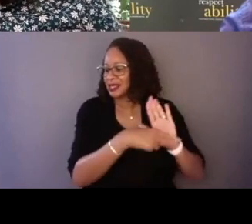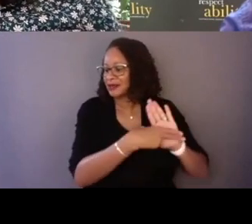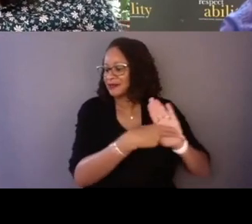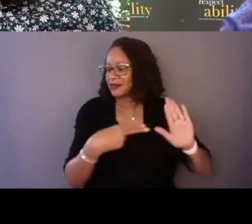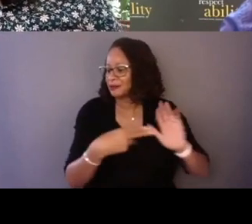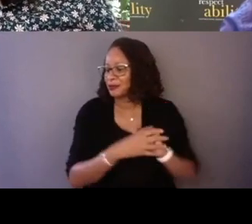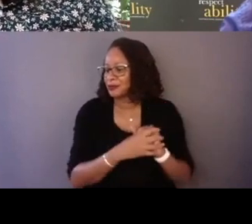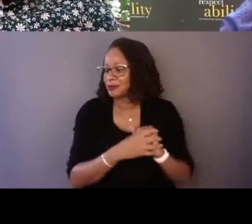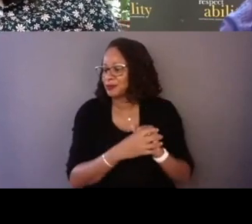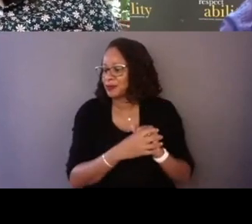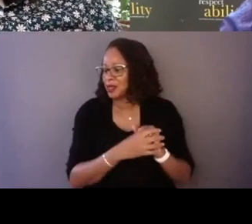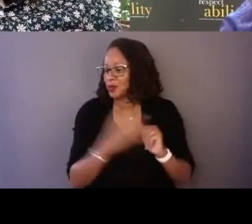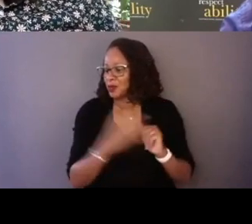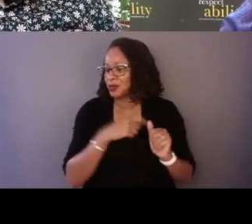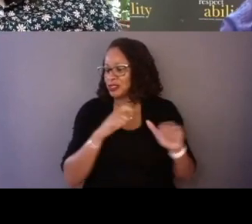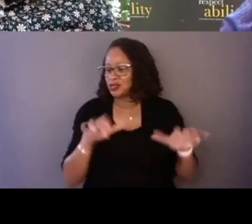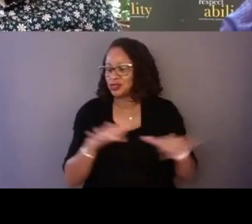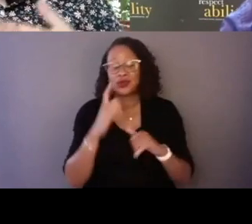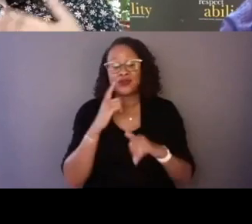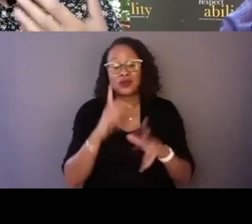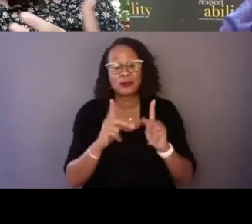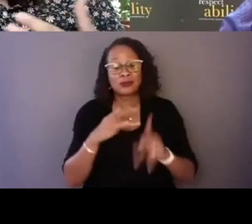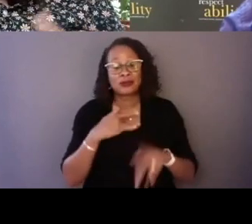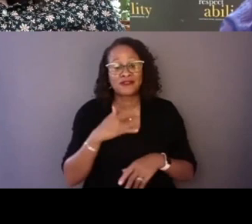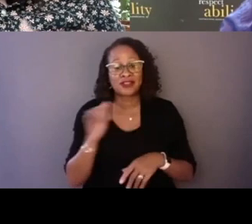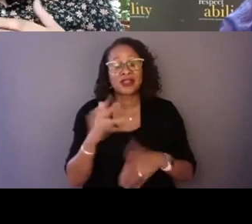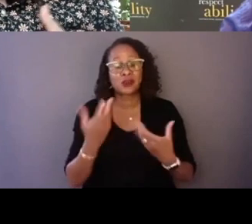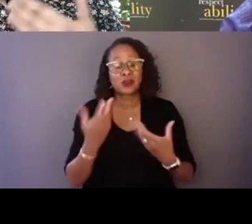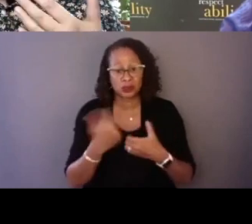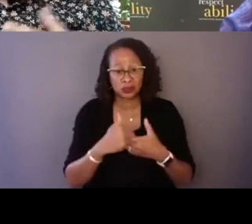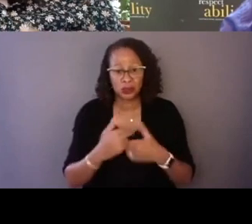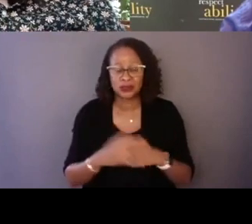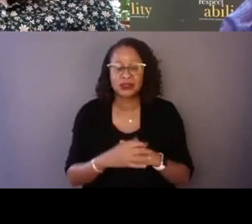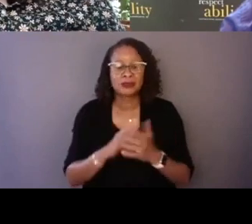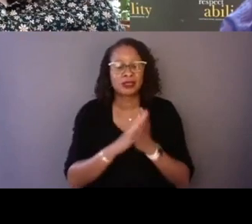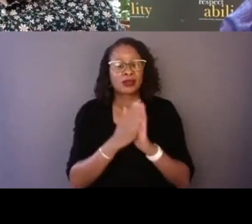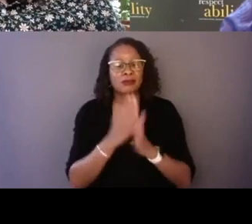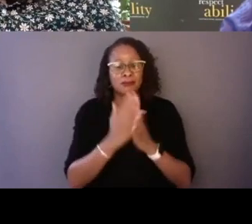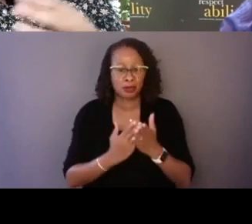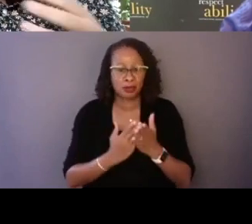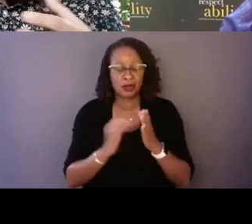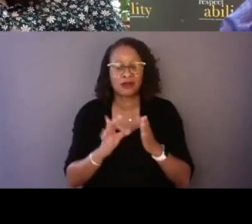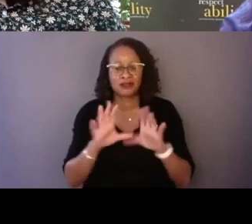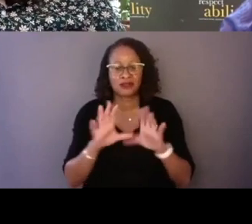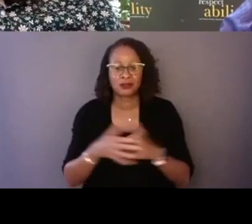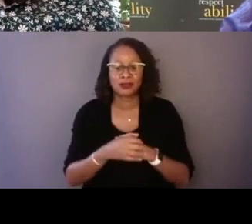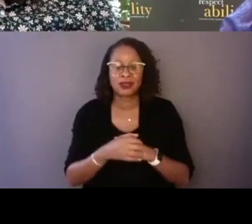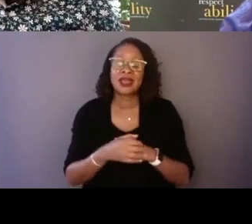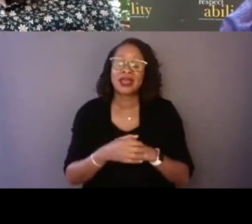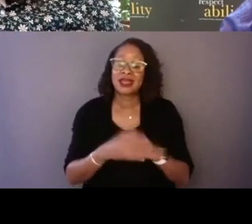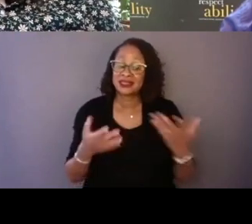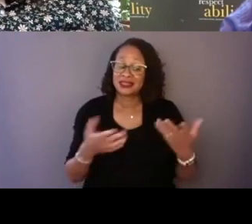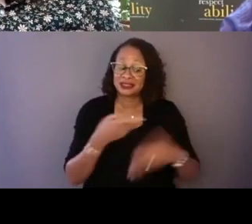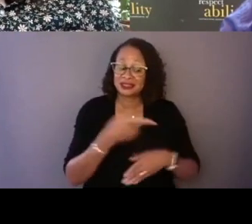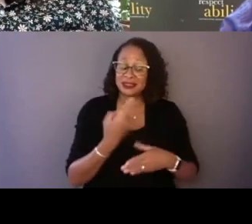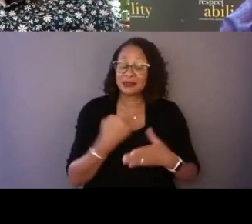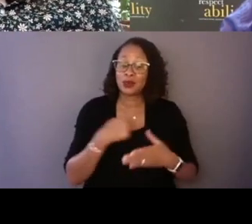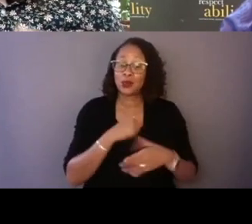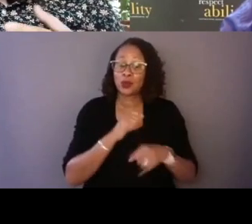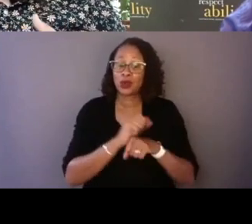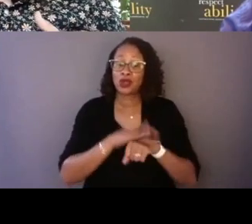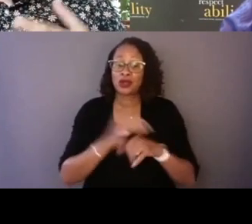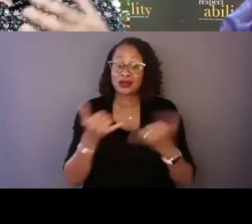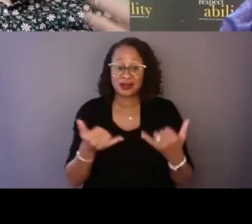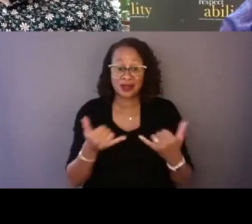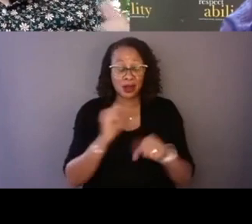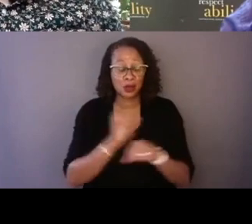destigmatizing that we need to do for people to feel like they want to join and be a part of the group. So this is actually something that we're working on right now, is just